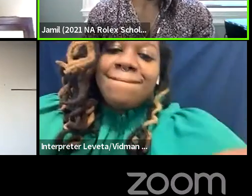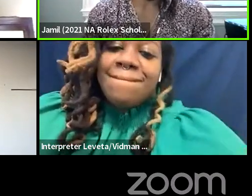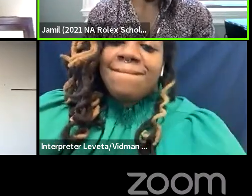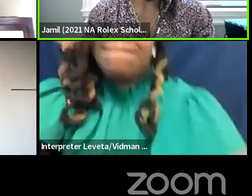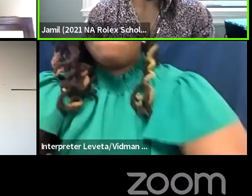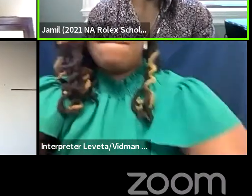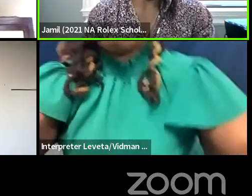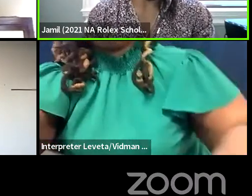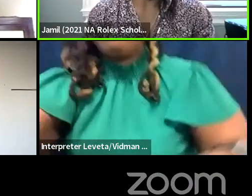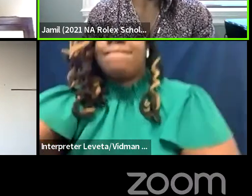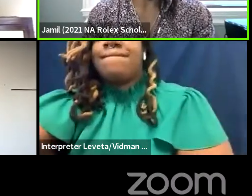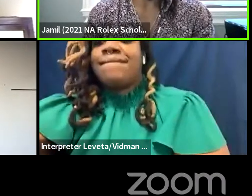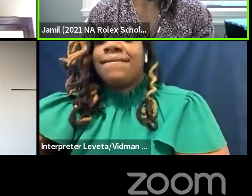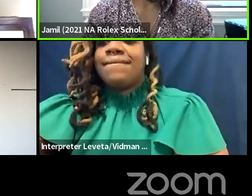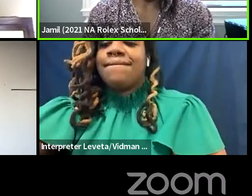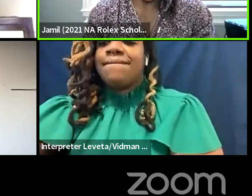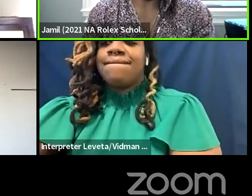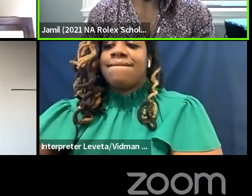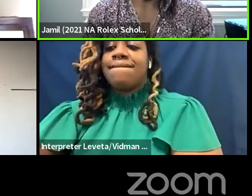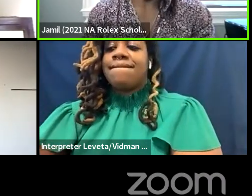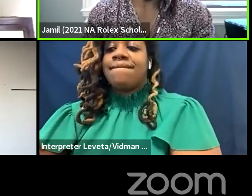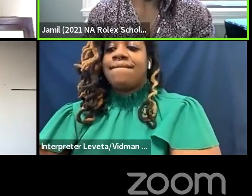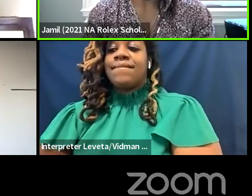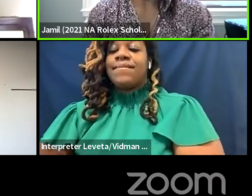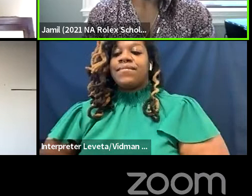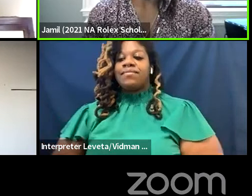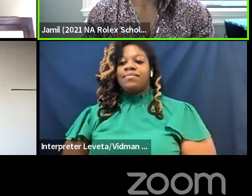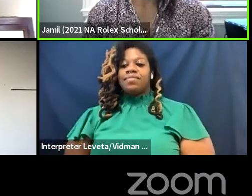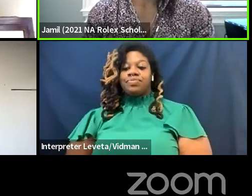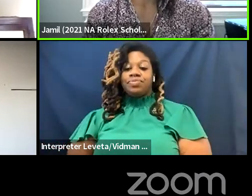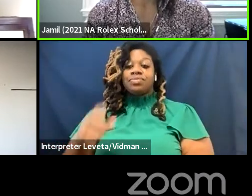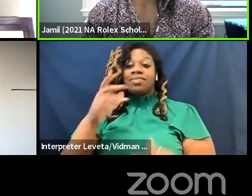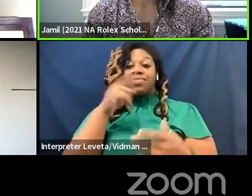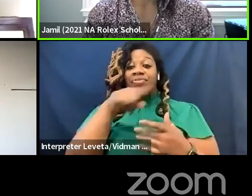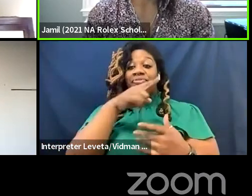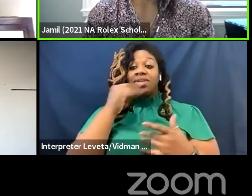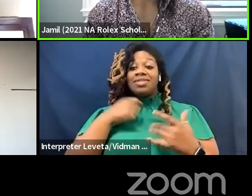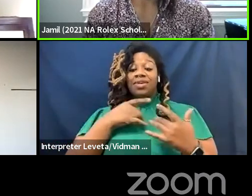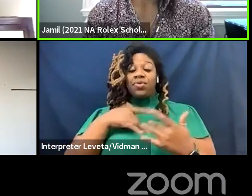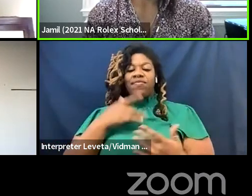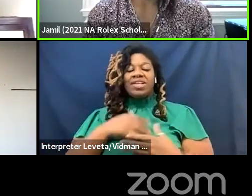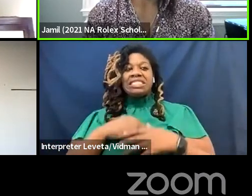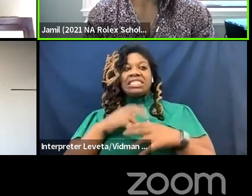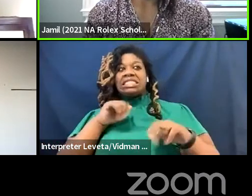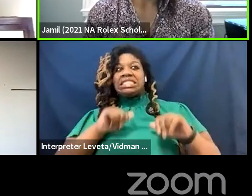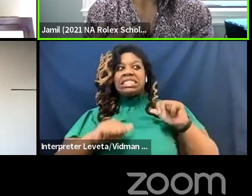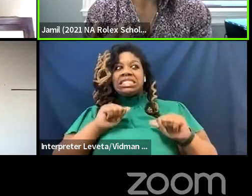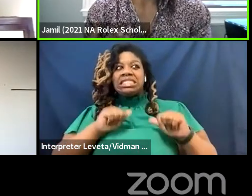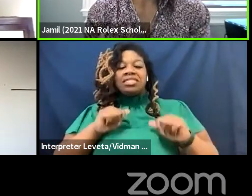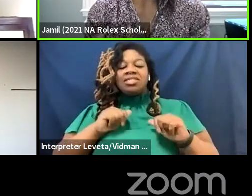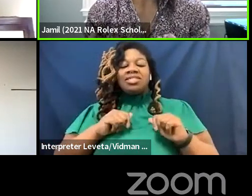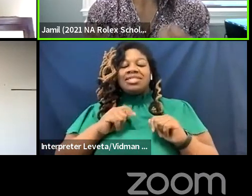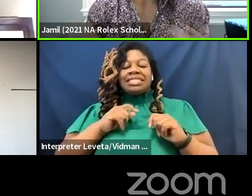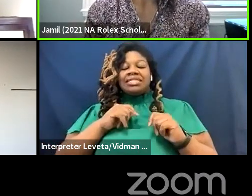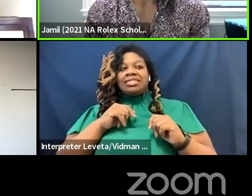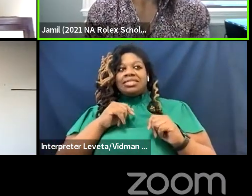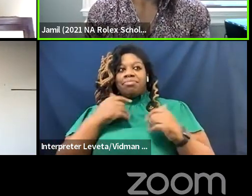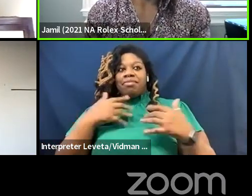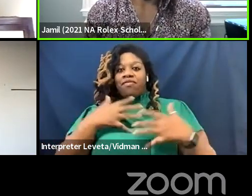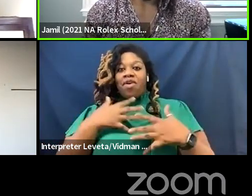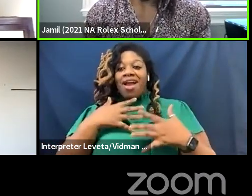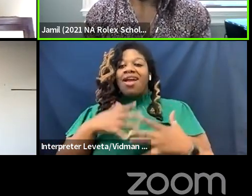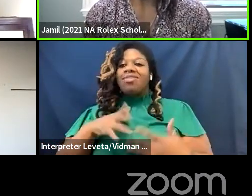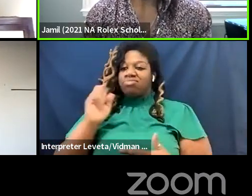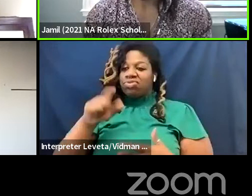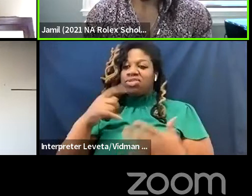the things that you should be doing. Those are the things that are going to make your life better, going to fulfill